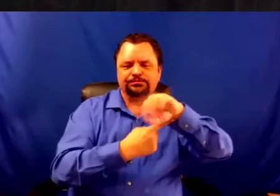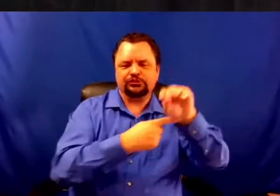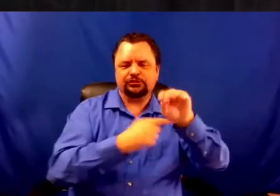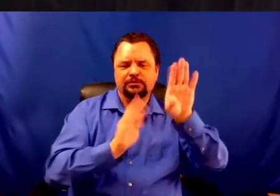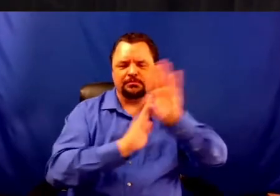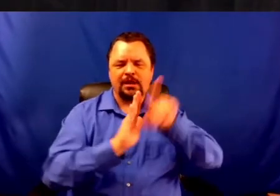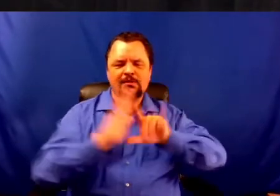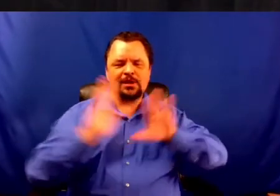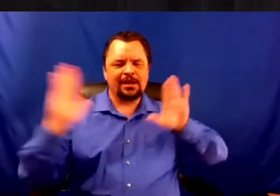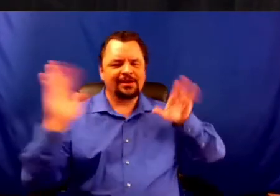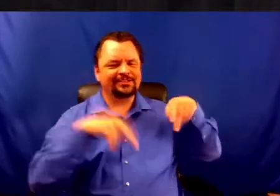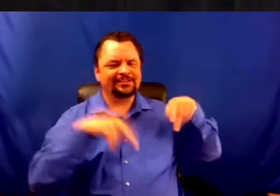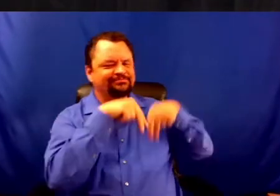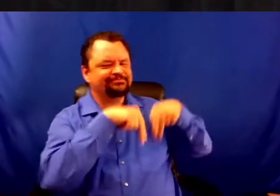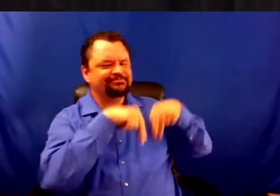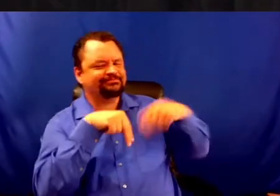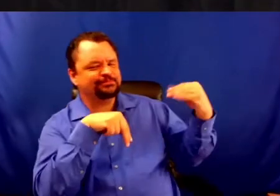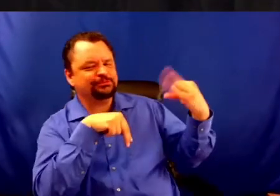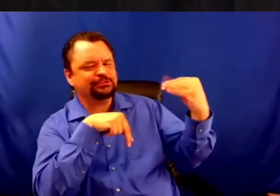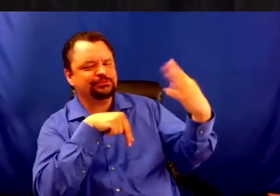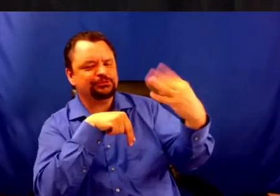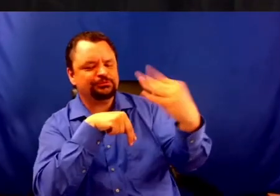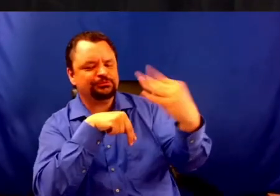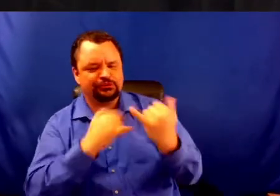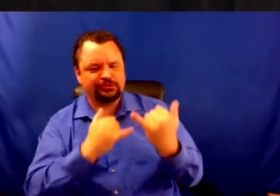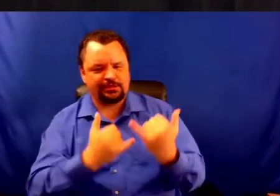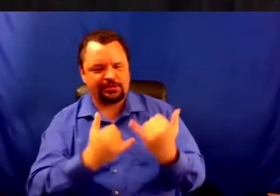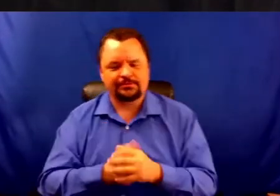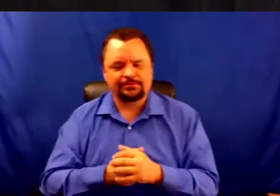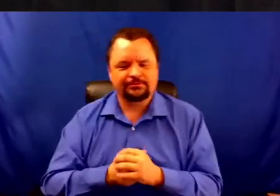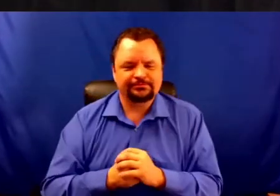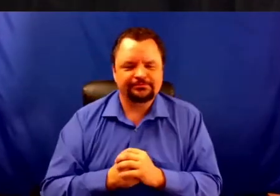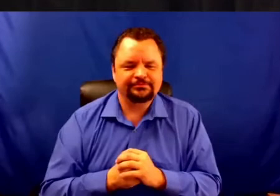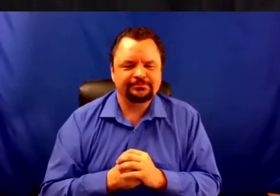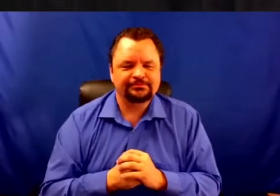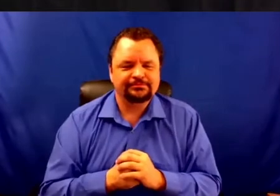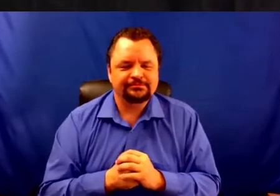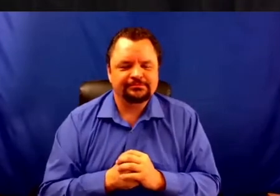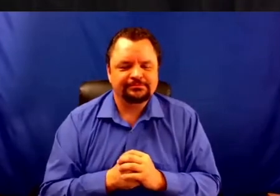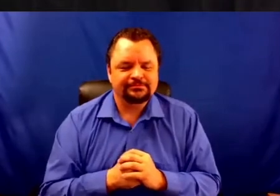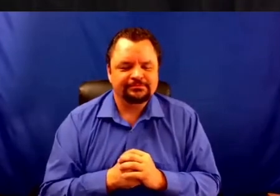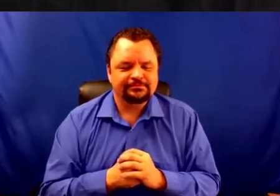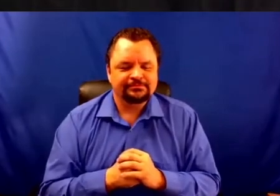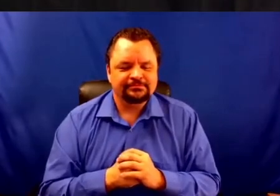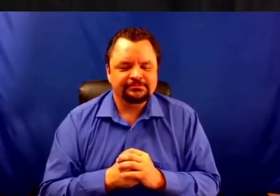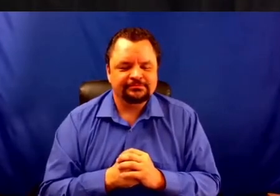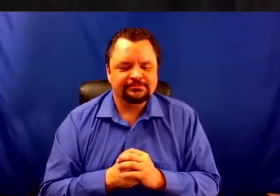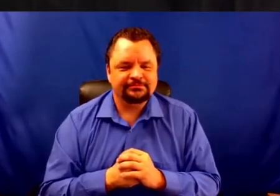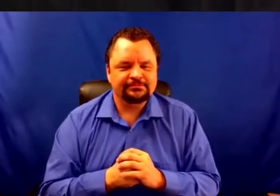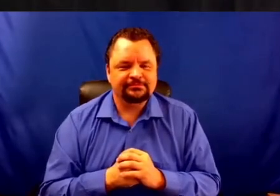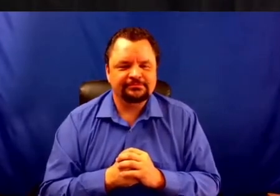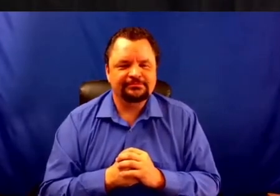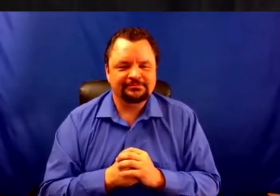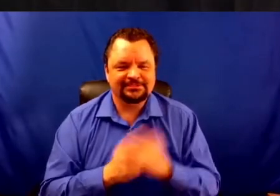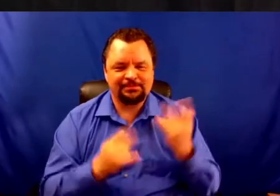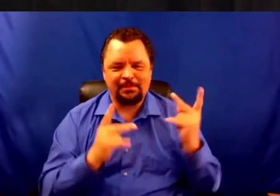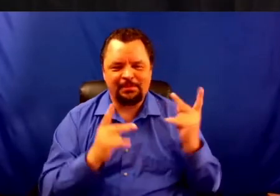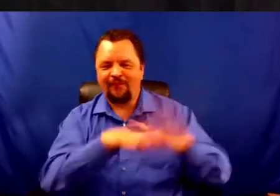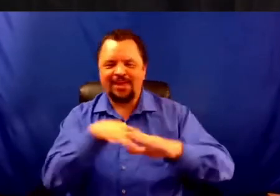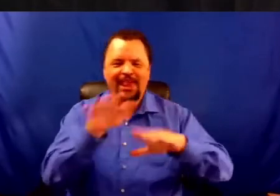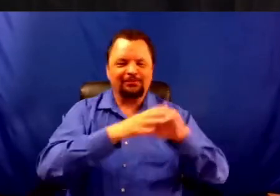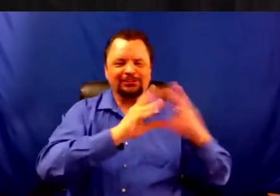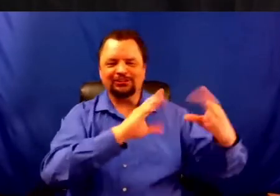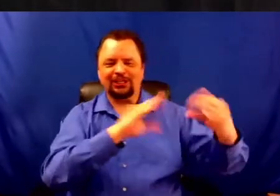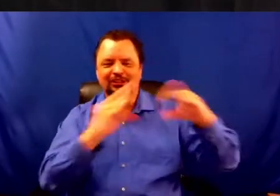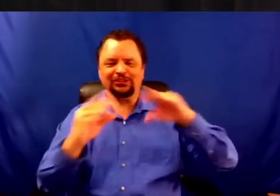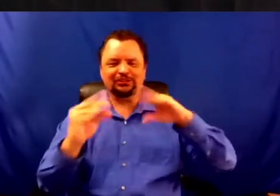Probably move some of this stuff just so it's. Today, I want to make you We gotta make this challenge. No.